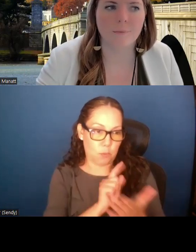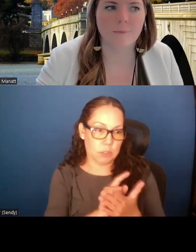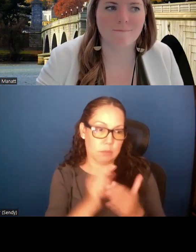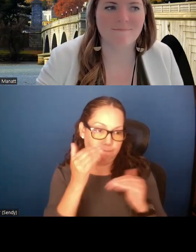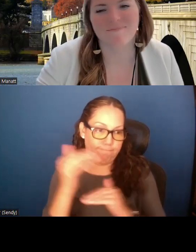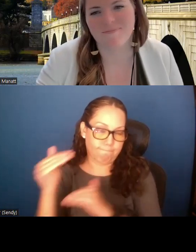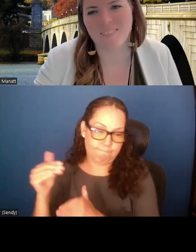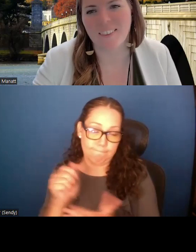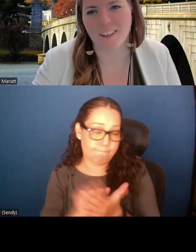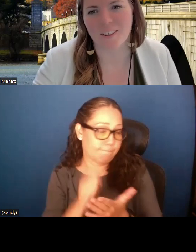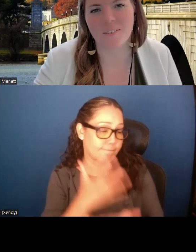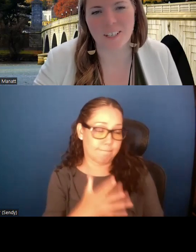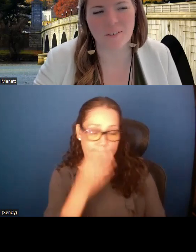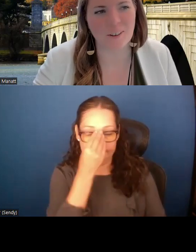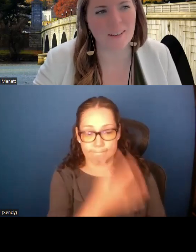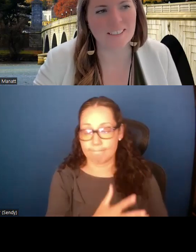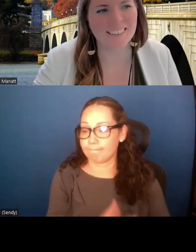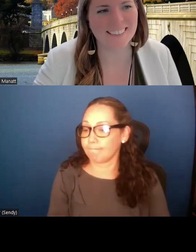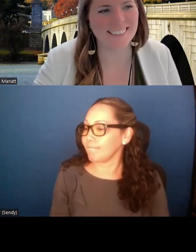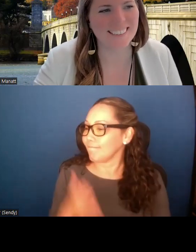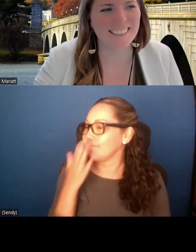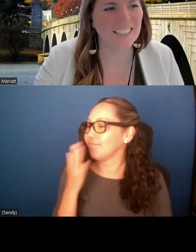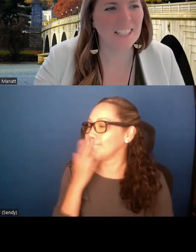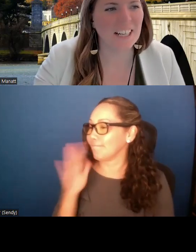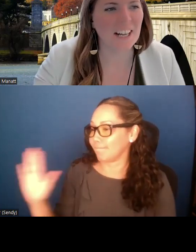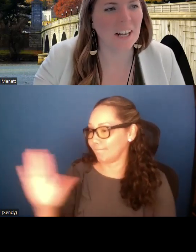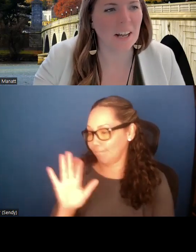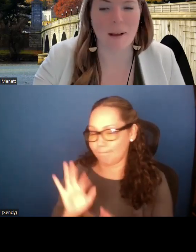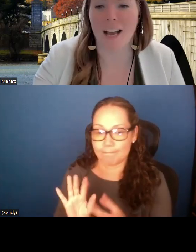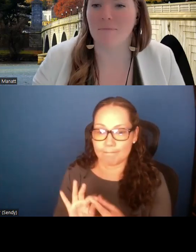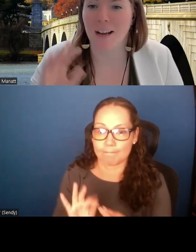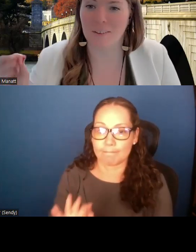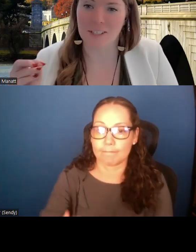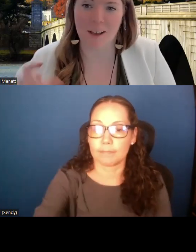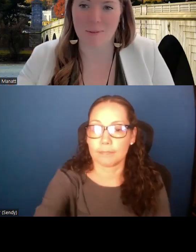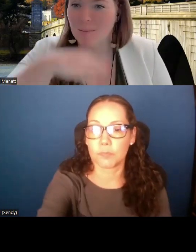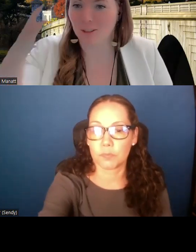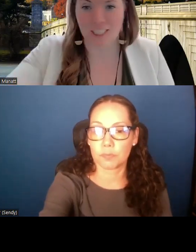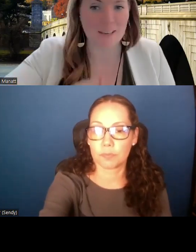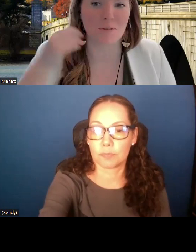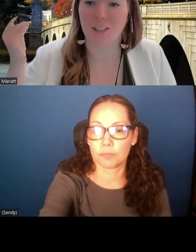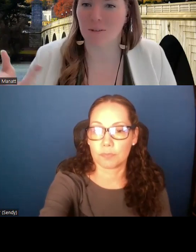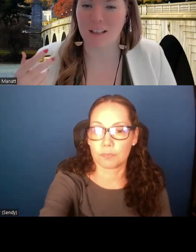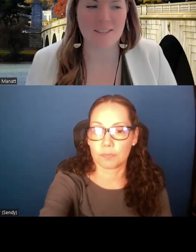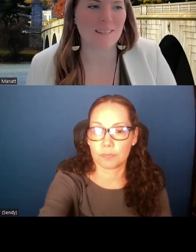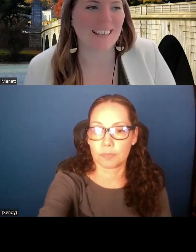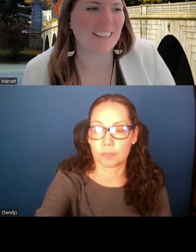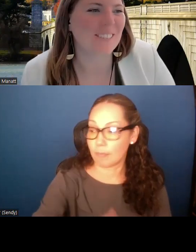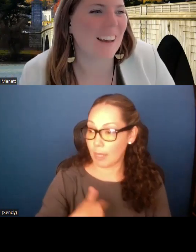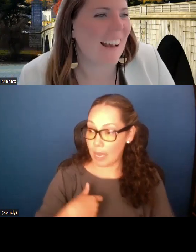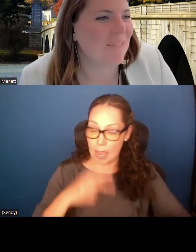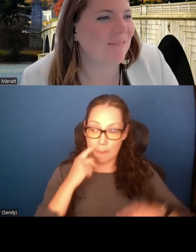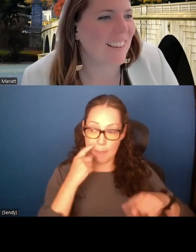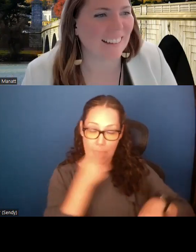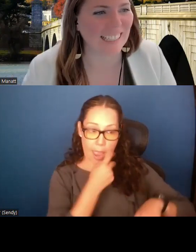That's all. Thank you. Thank you for your comment. I have my eye on the time, so I'm just going to keep moving through the list, but thank